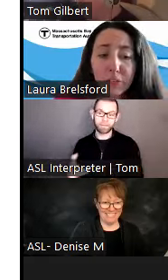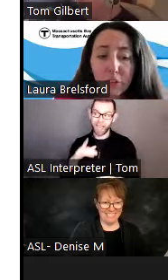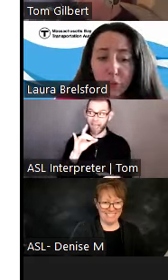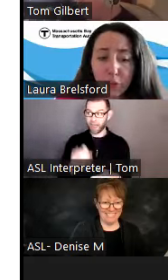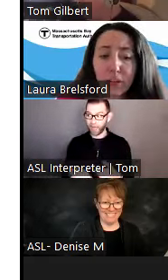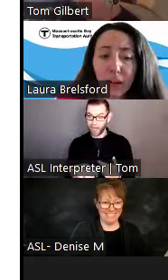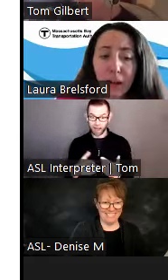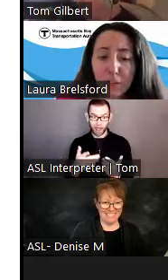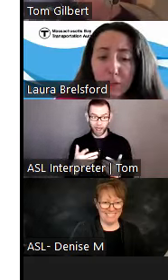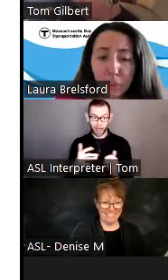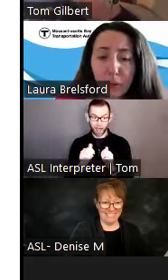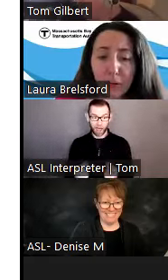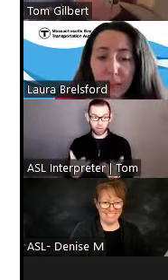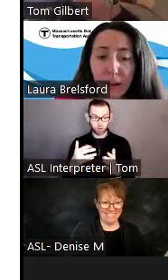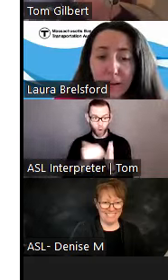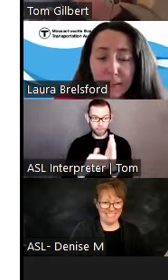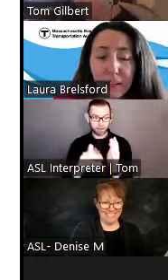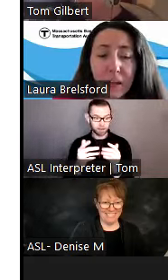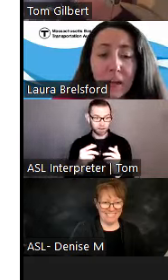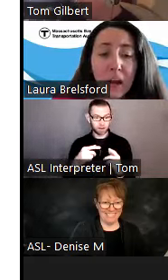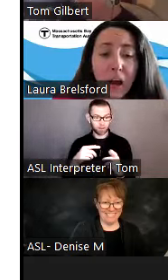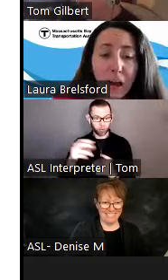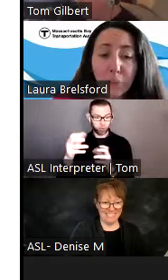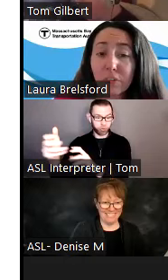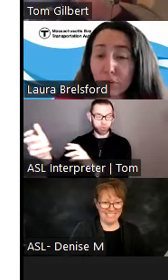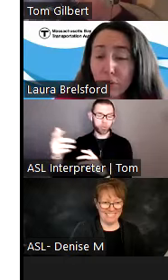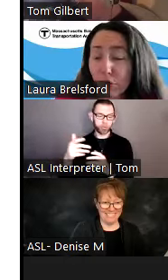So we have concluded at this point that